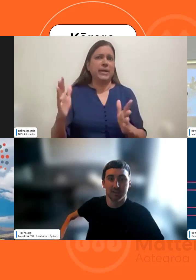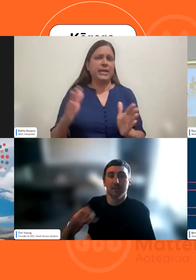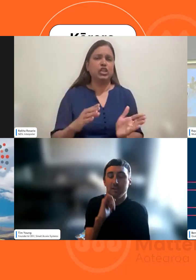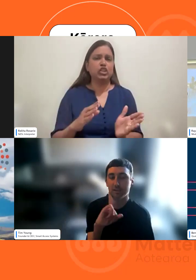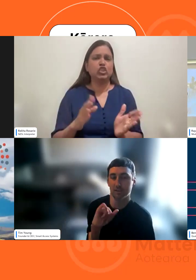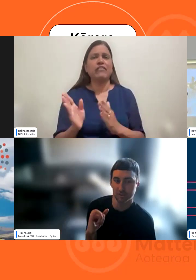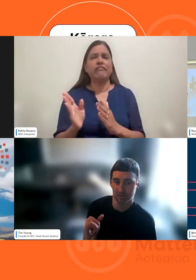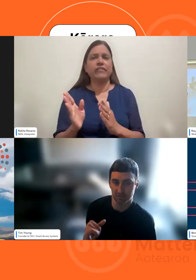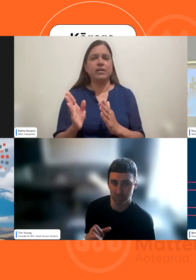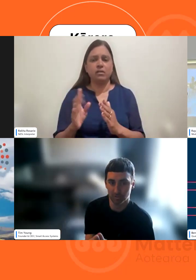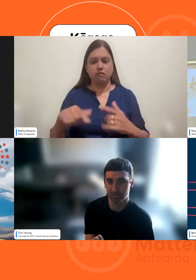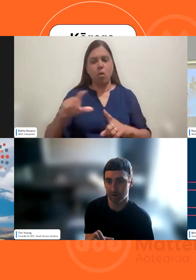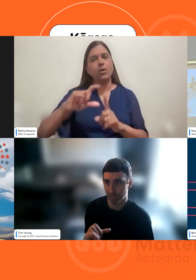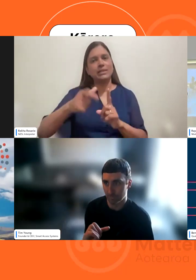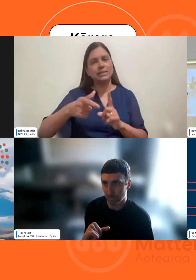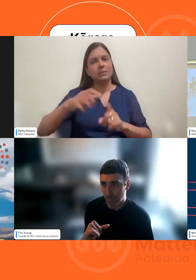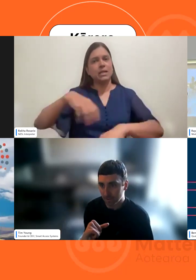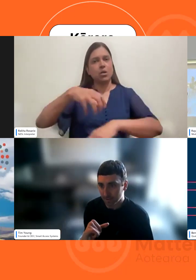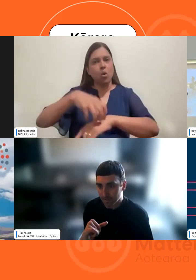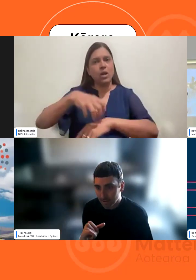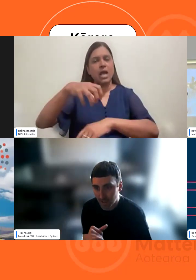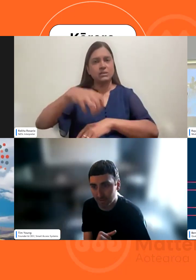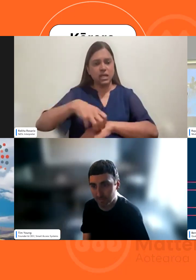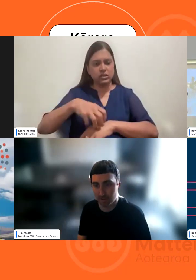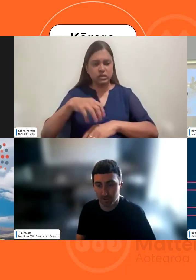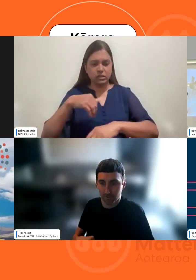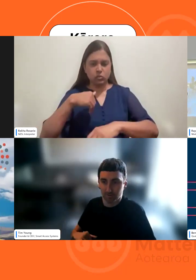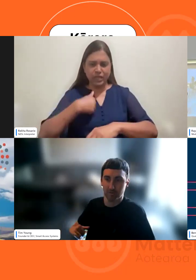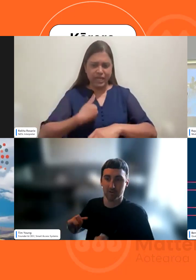organizations to shift more from,